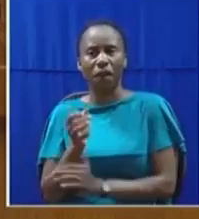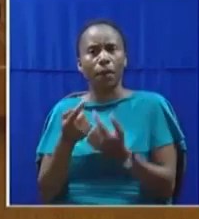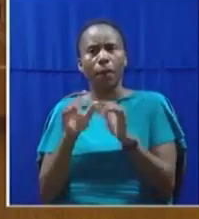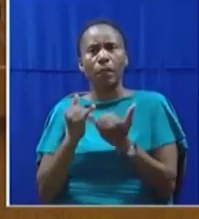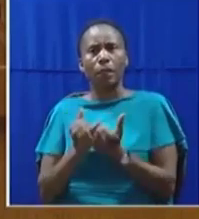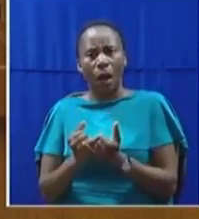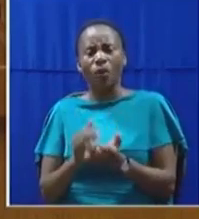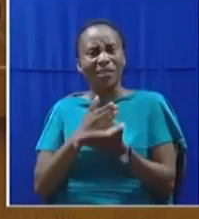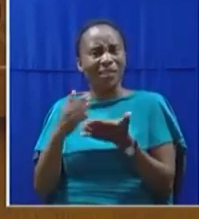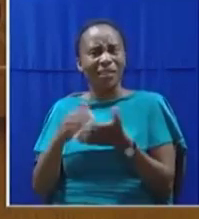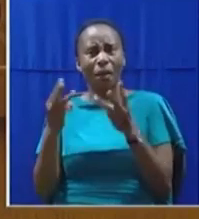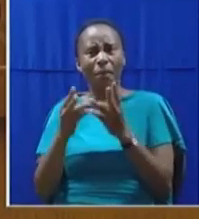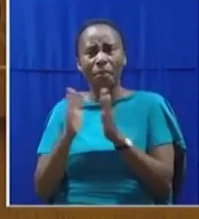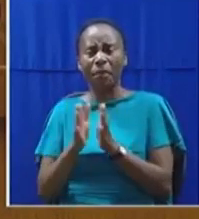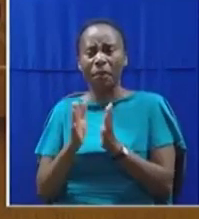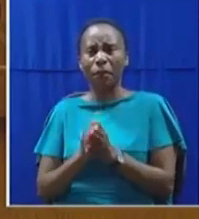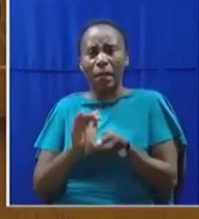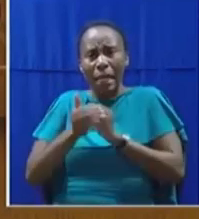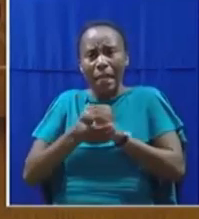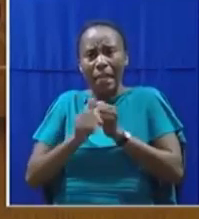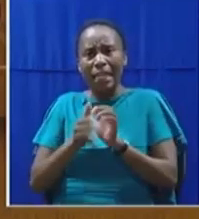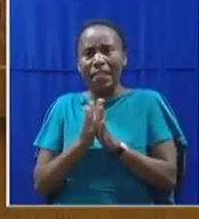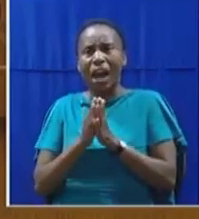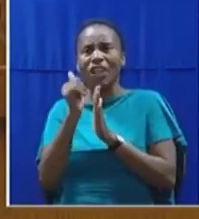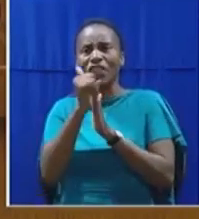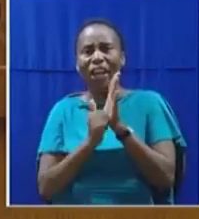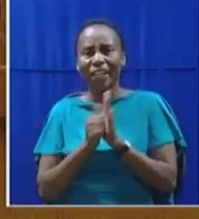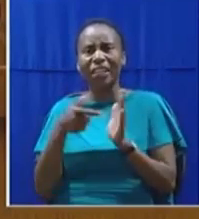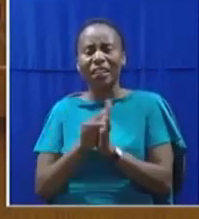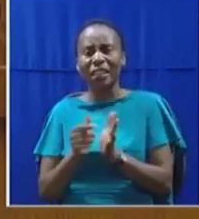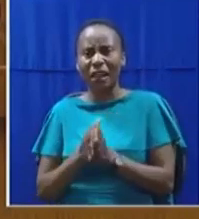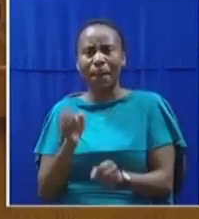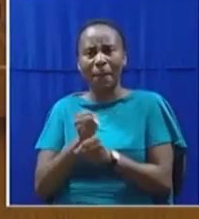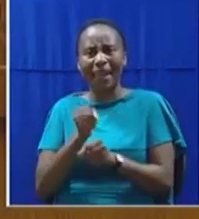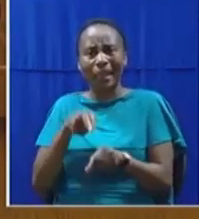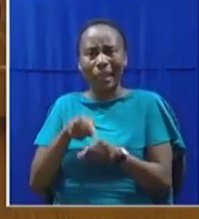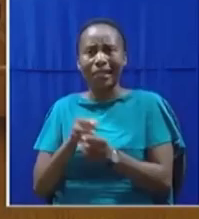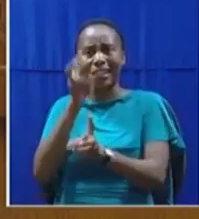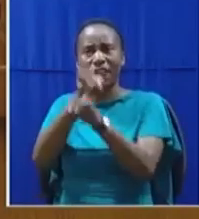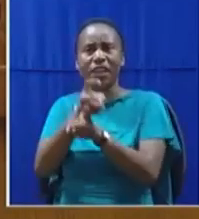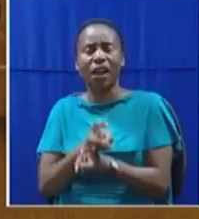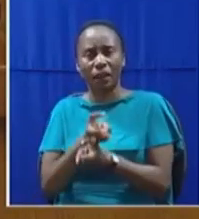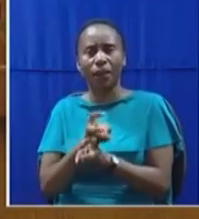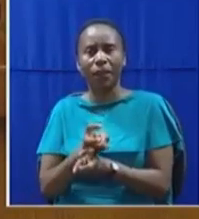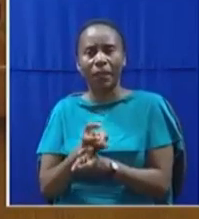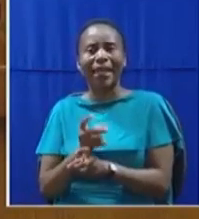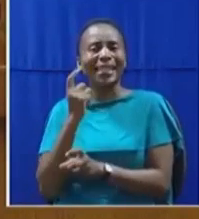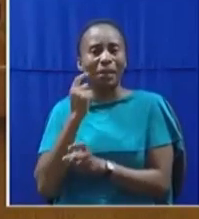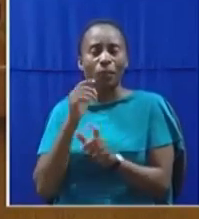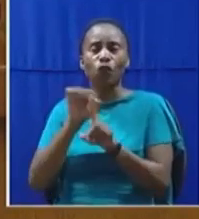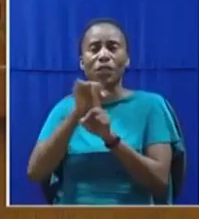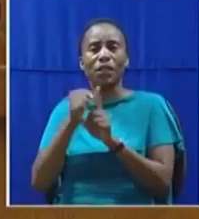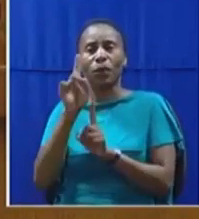by some people with hidden agendas. In a simple society of honest people, it